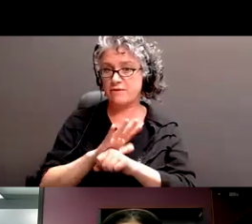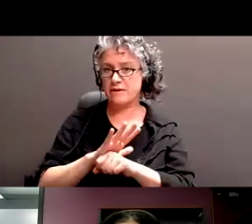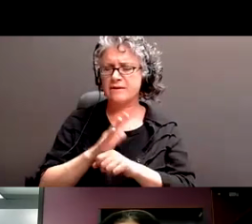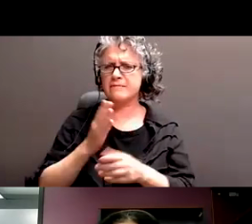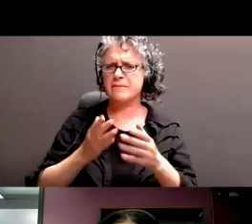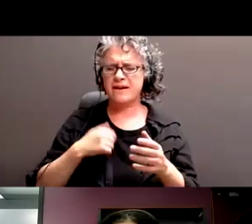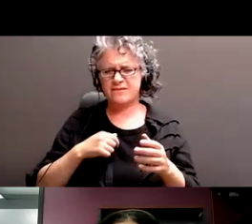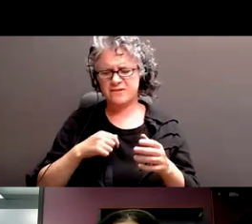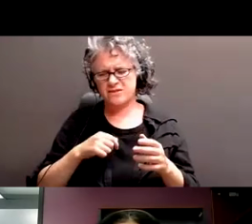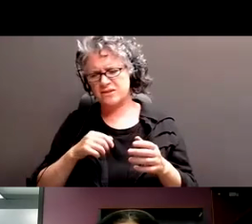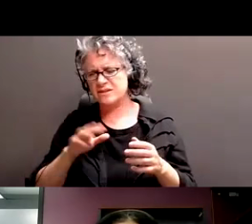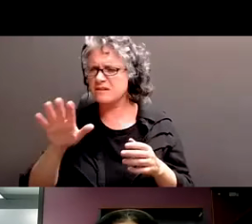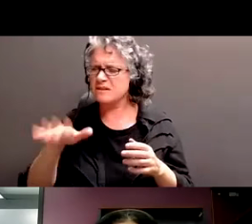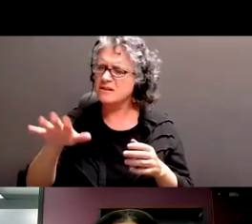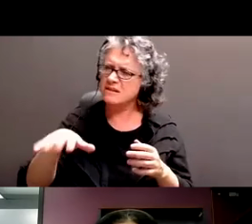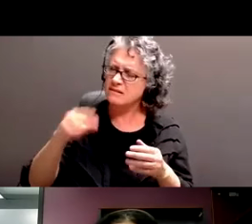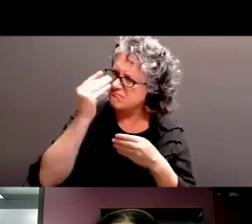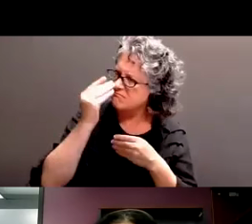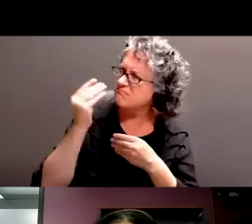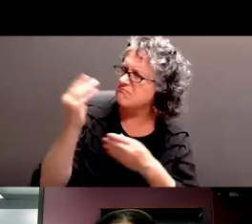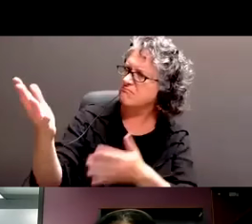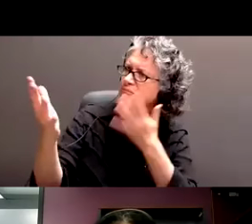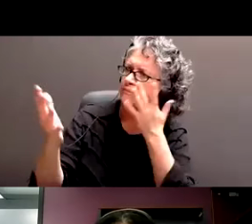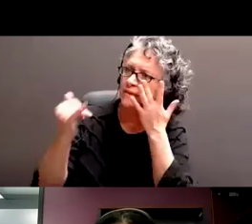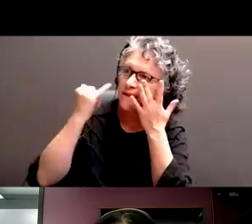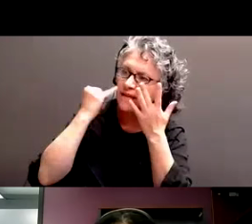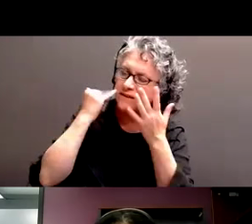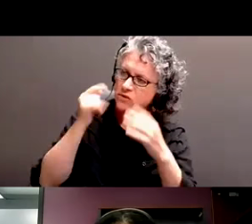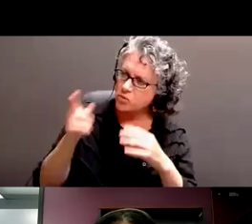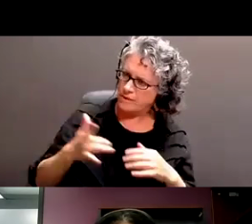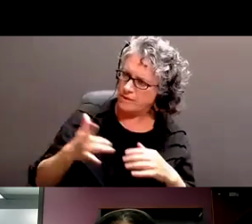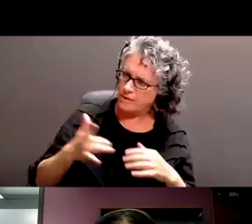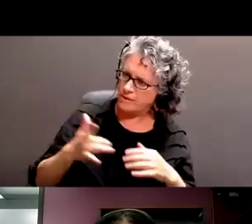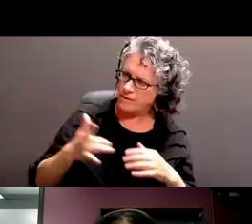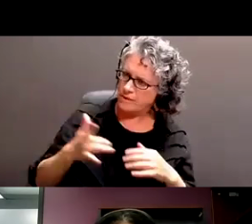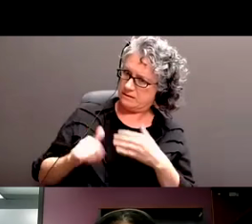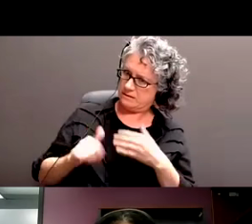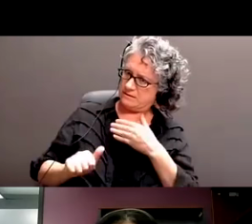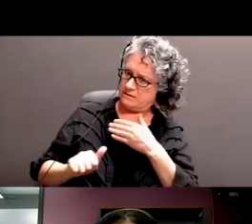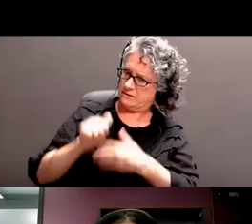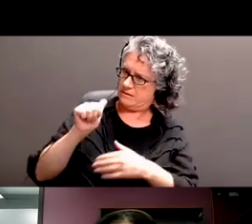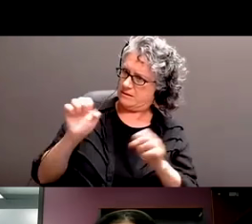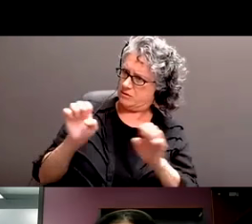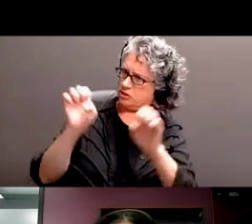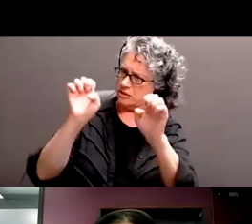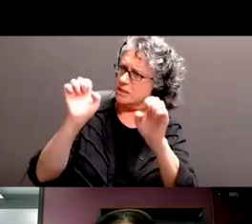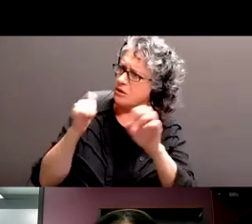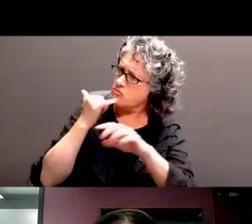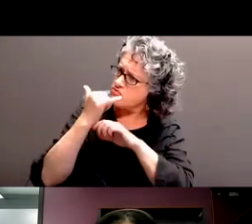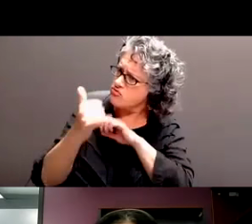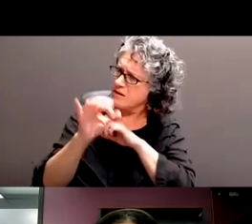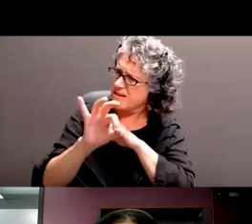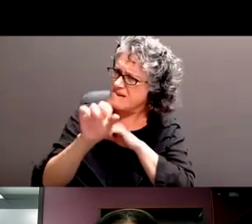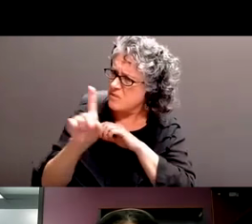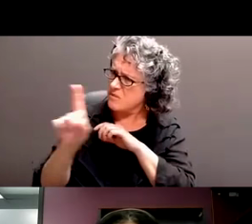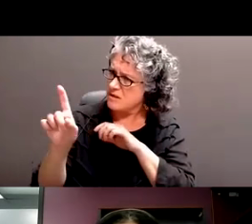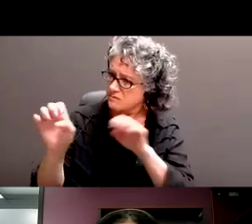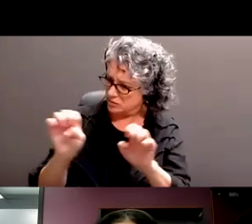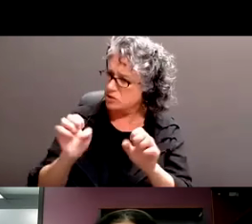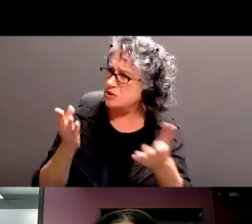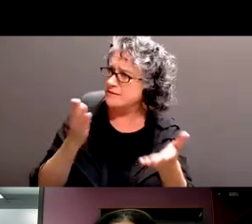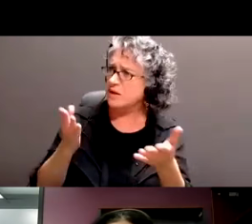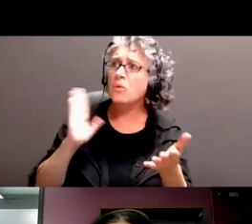misinformation and let older adults know that if they are in immediate danger, that they can call 911 and that emergency services will